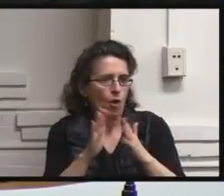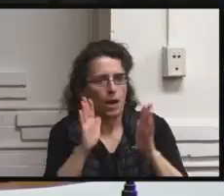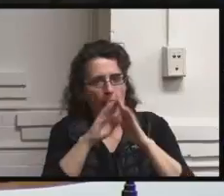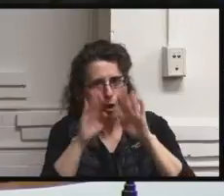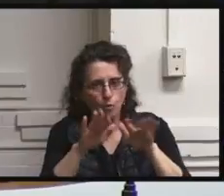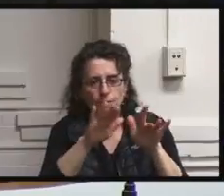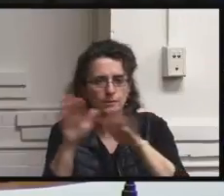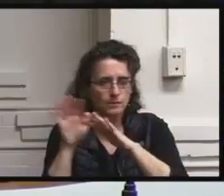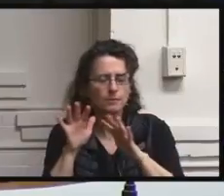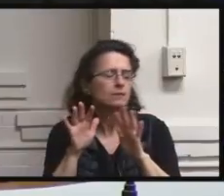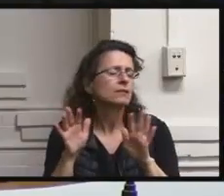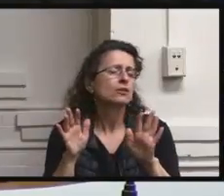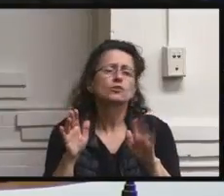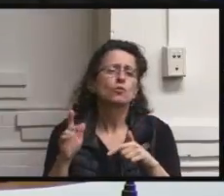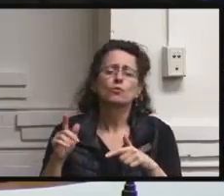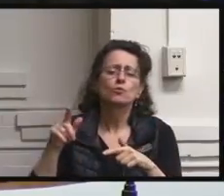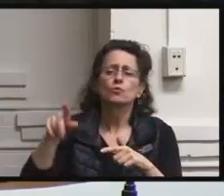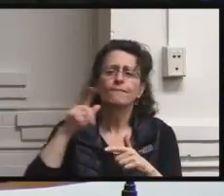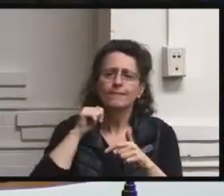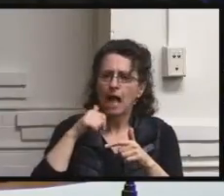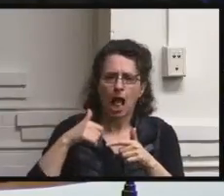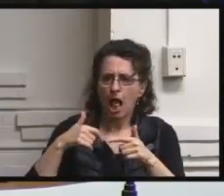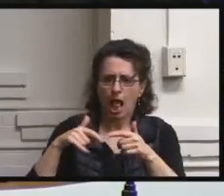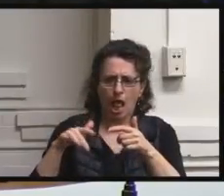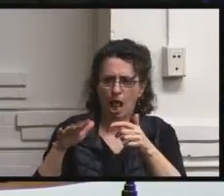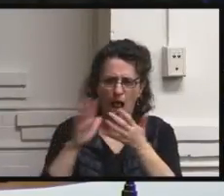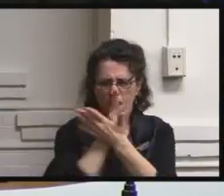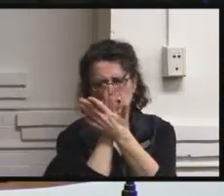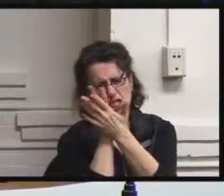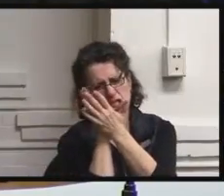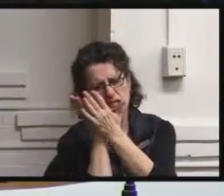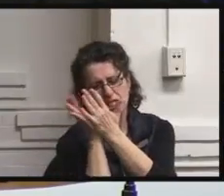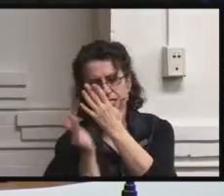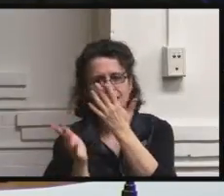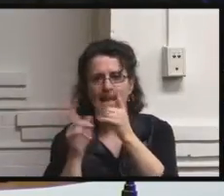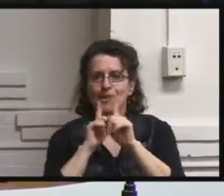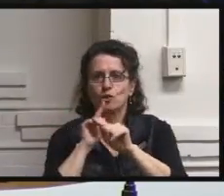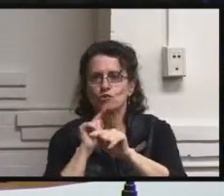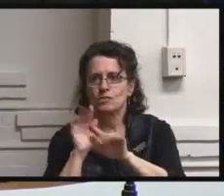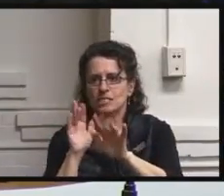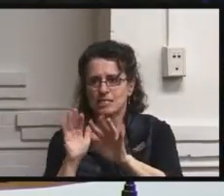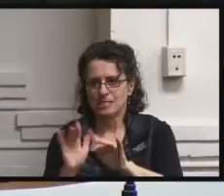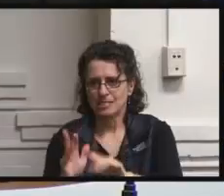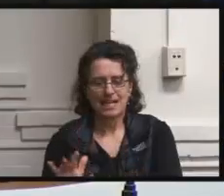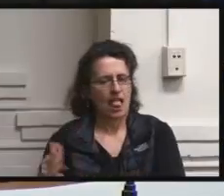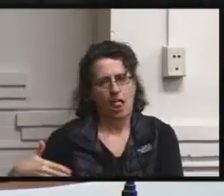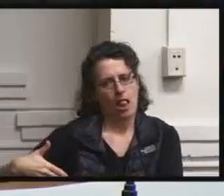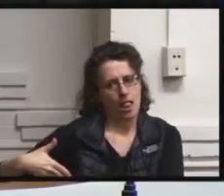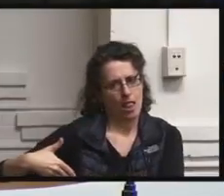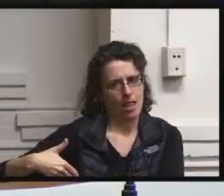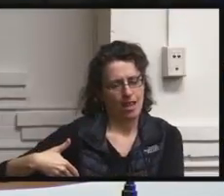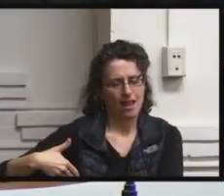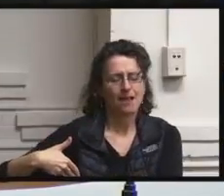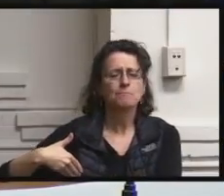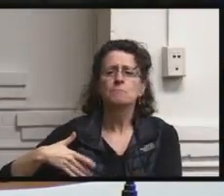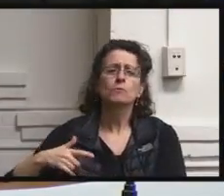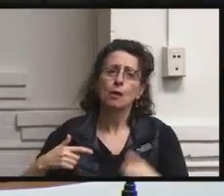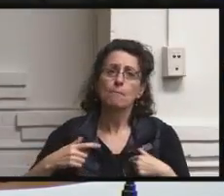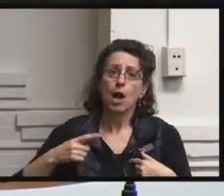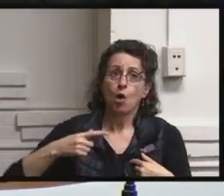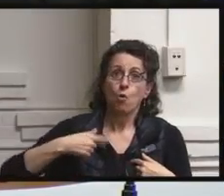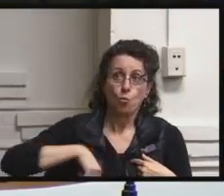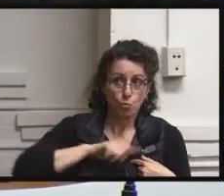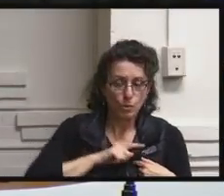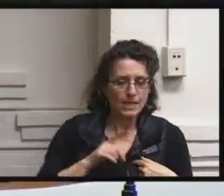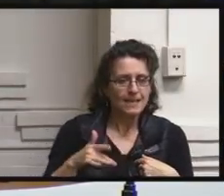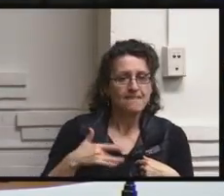still work your way through in its fullness. But we think that it is definitely would not create a health hazard to the